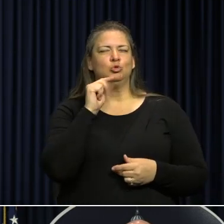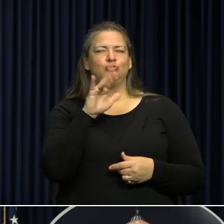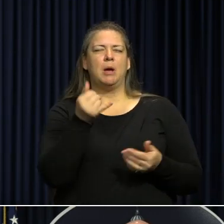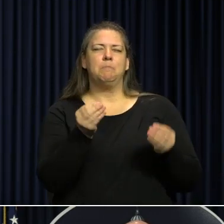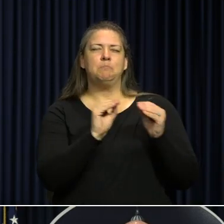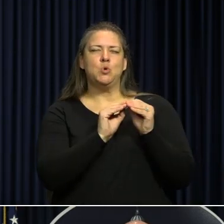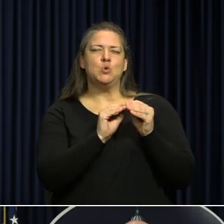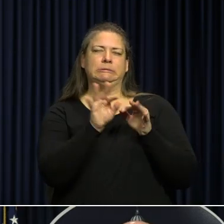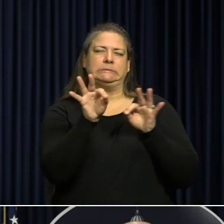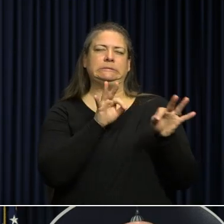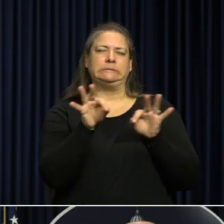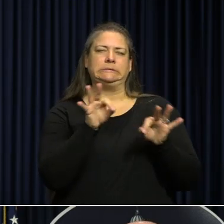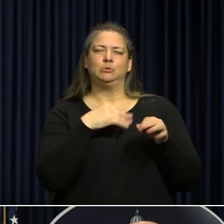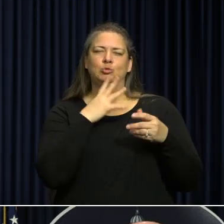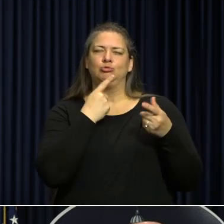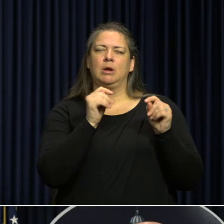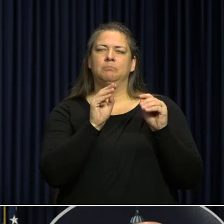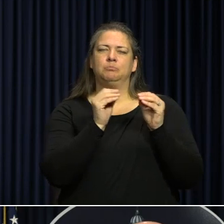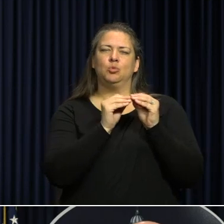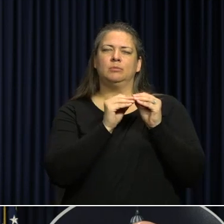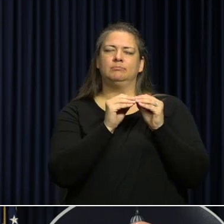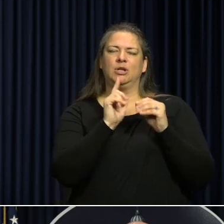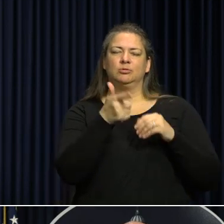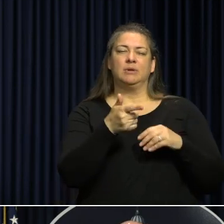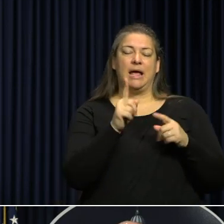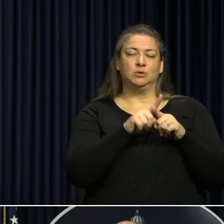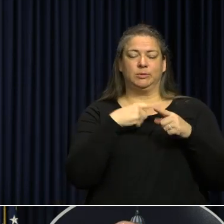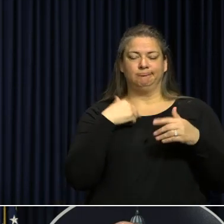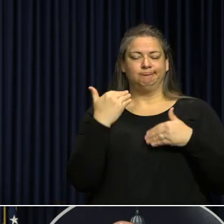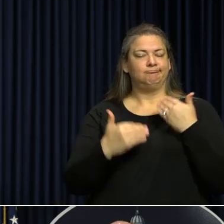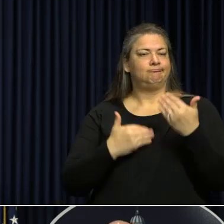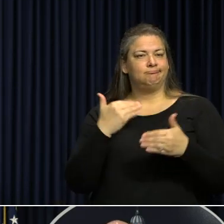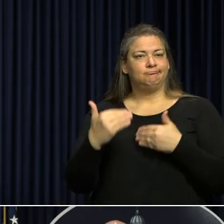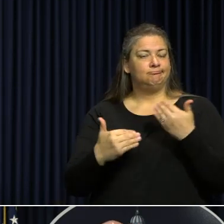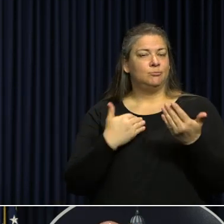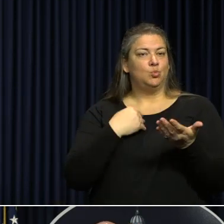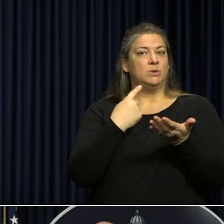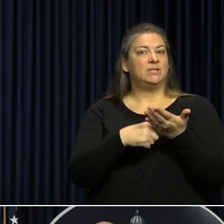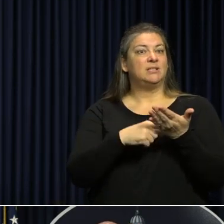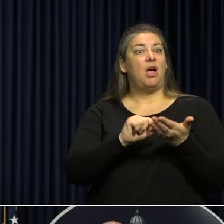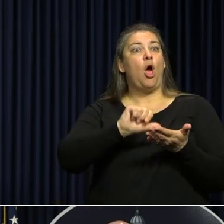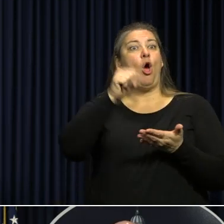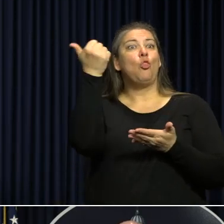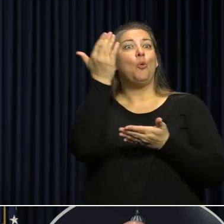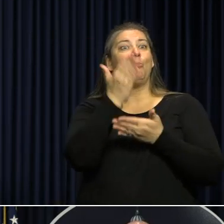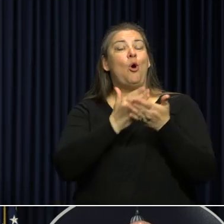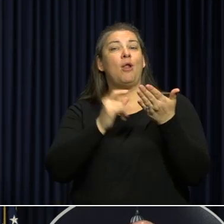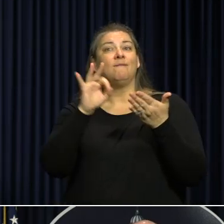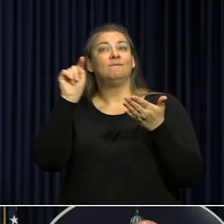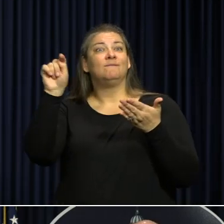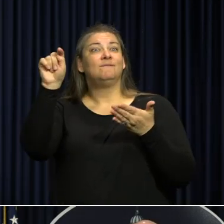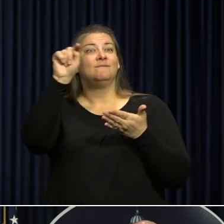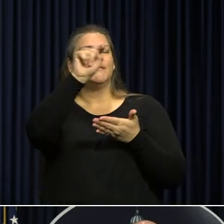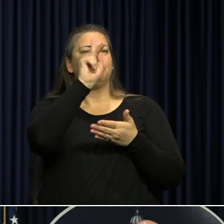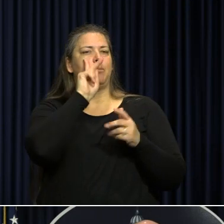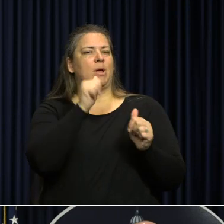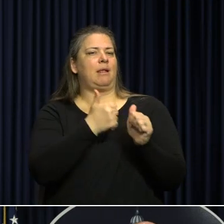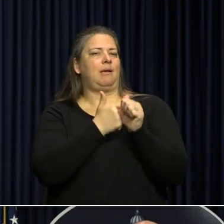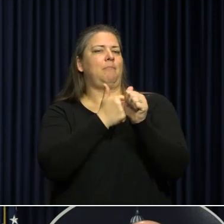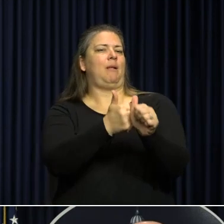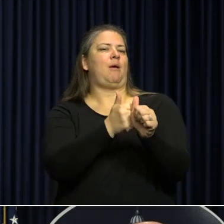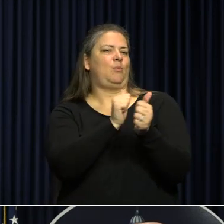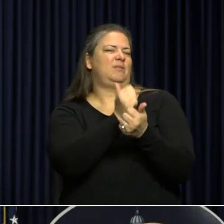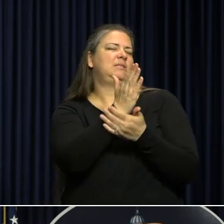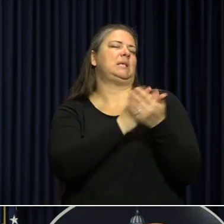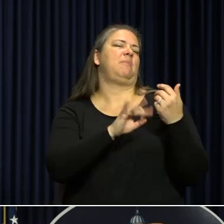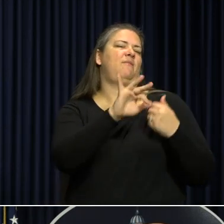guidance on that specifically. As we go on and we talk about other parts of society, we may have other ways people can comply with some parts